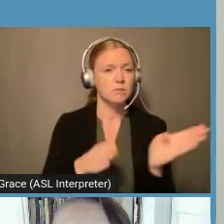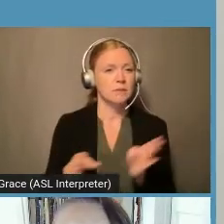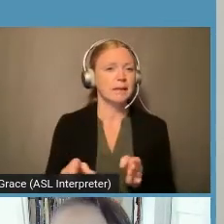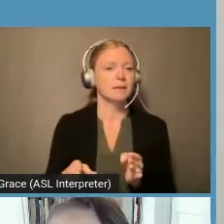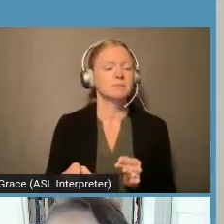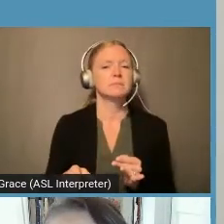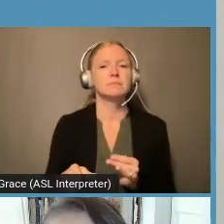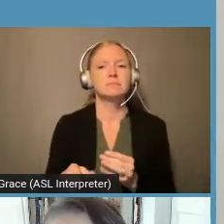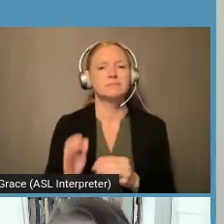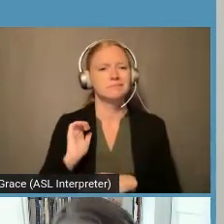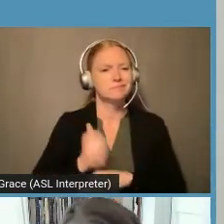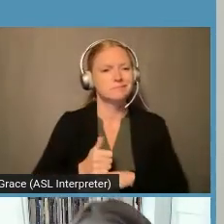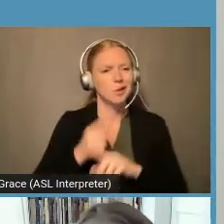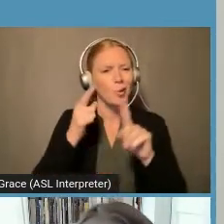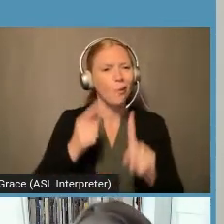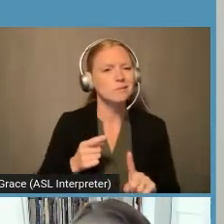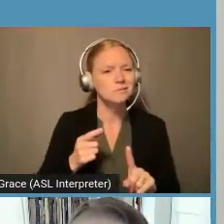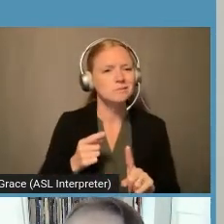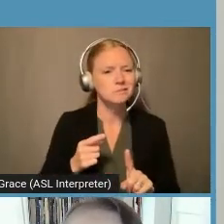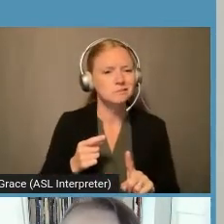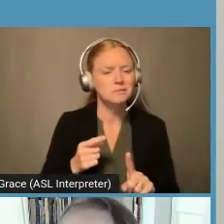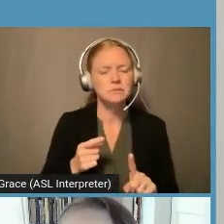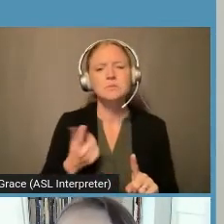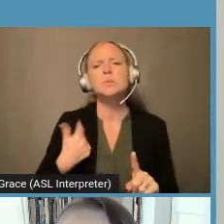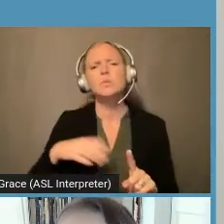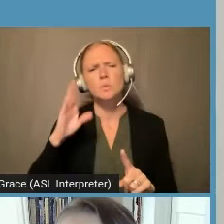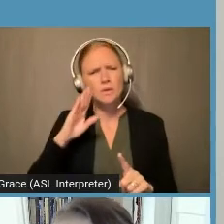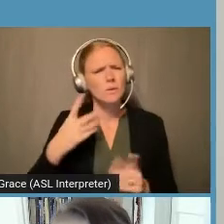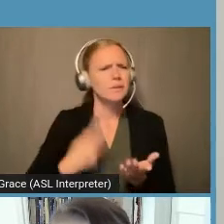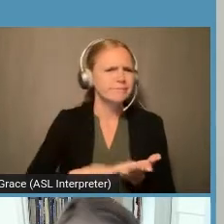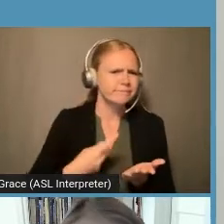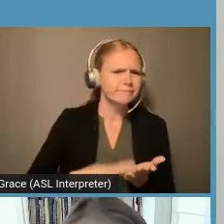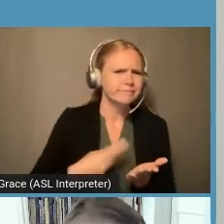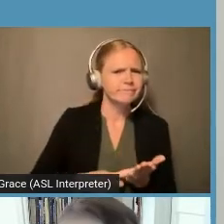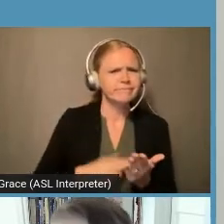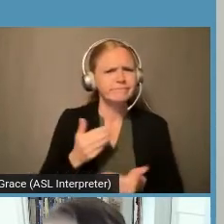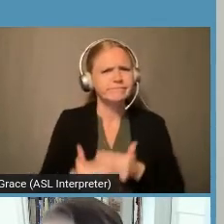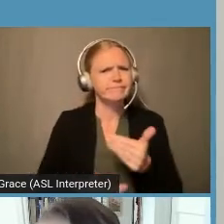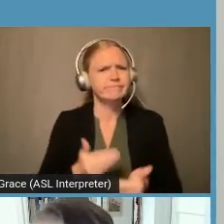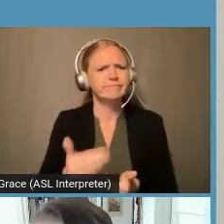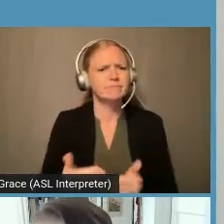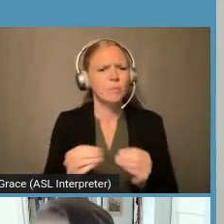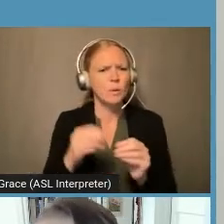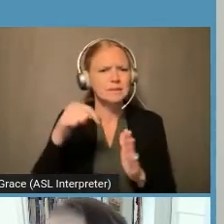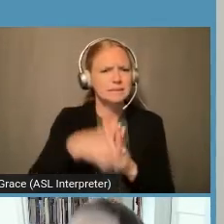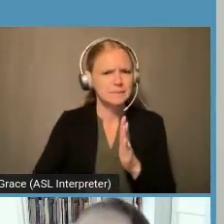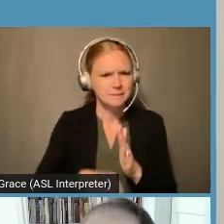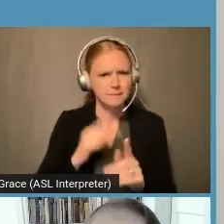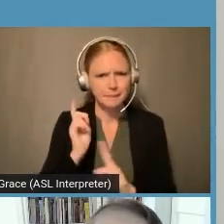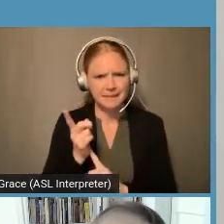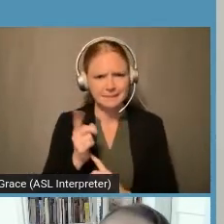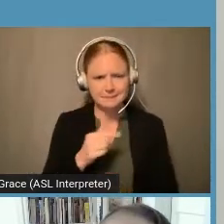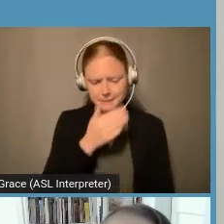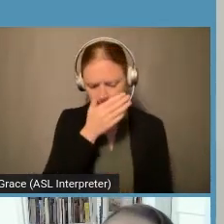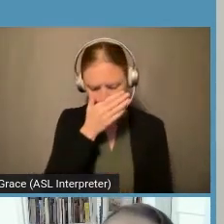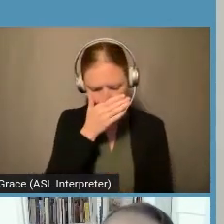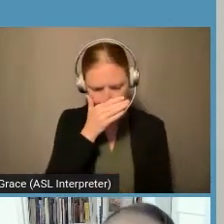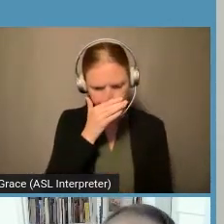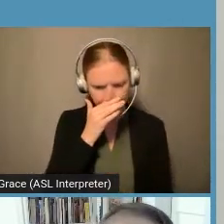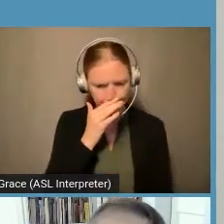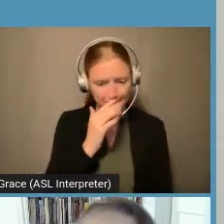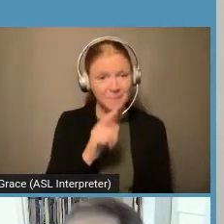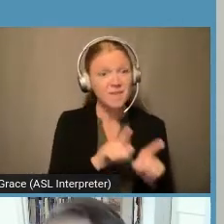creating goals. And we'll talk through that in a little more detail in a minute. Also, having